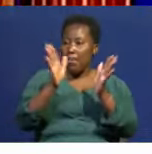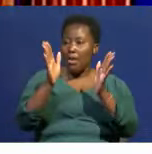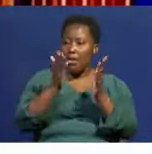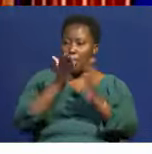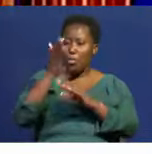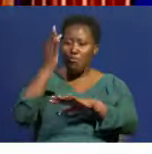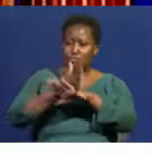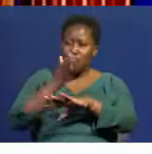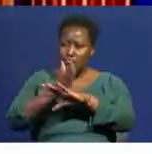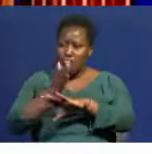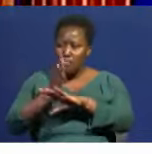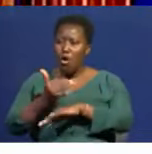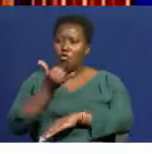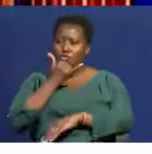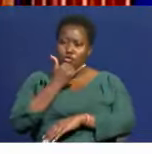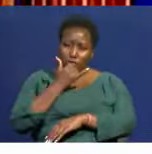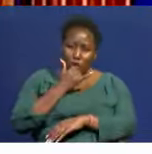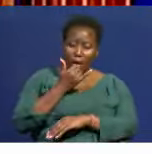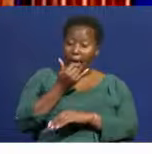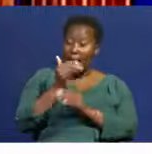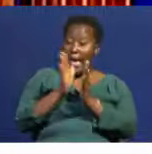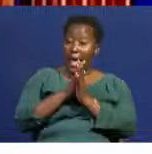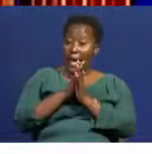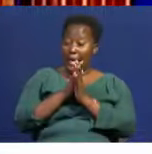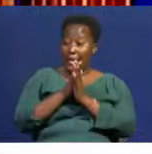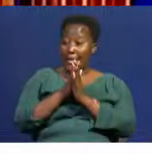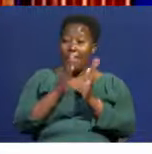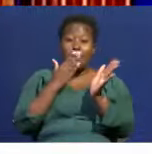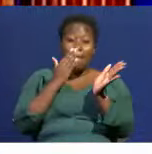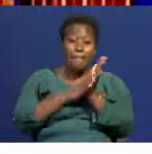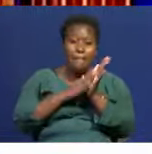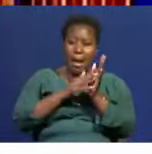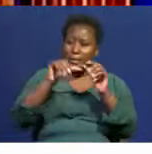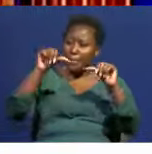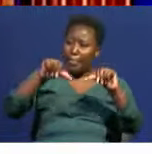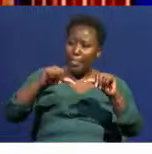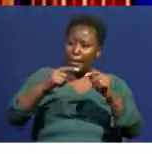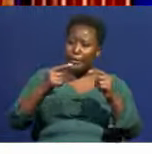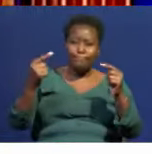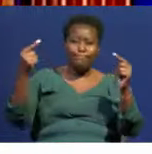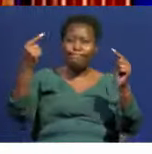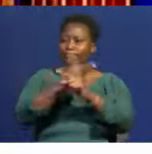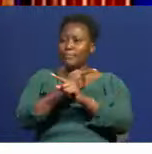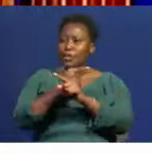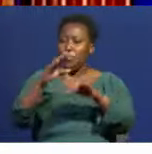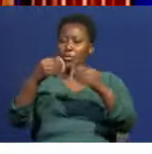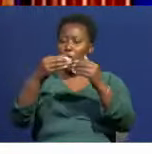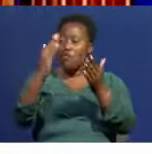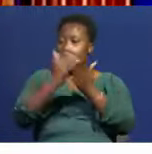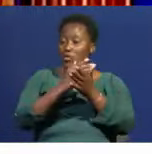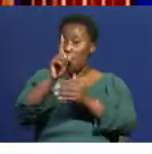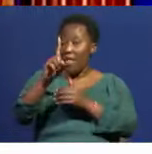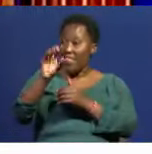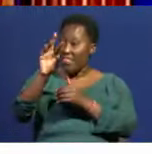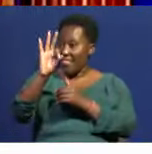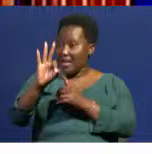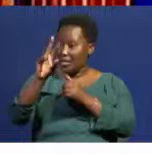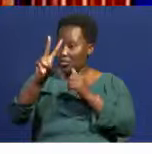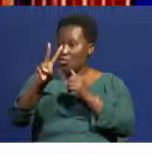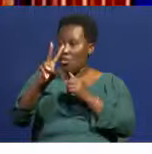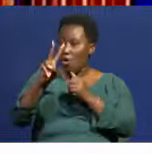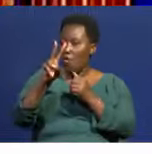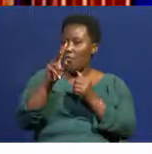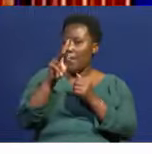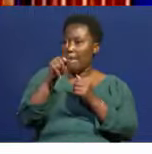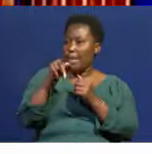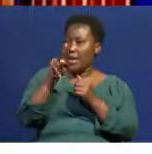false, malicious, defensive, and insightful remarks that are contrary to the provisions of Section 132 of the Penal